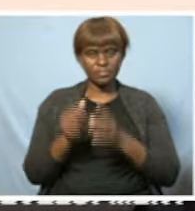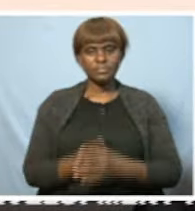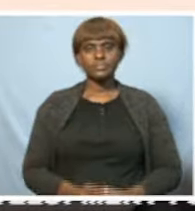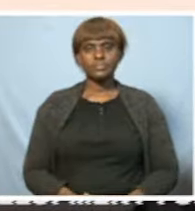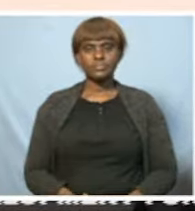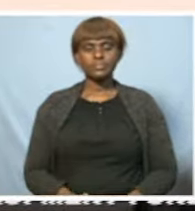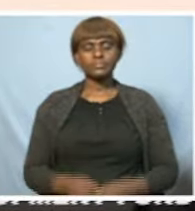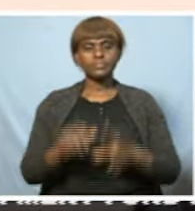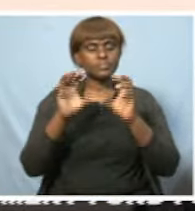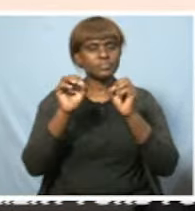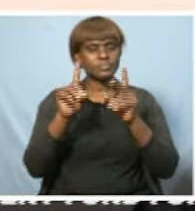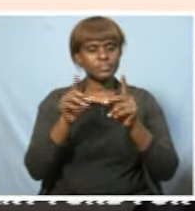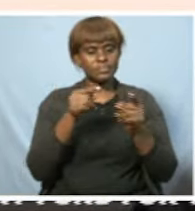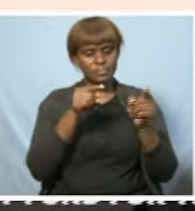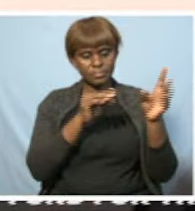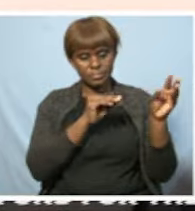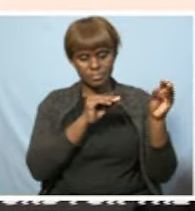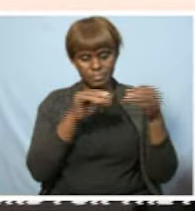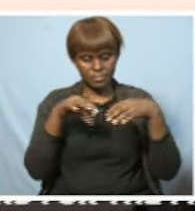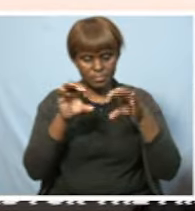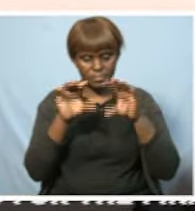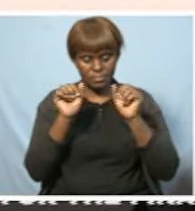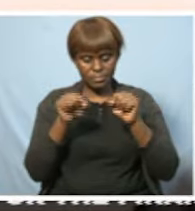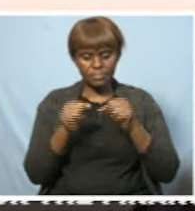Okay, let's proceed.